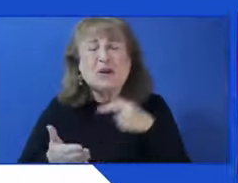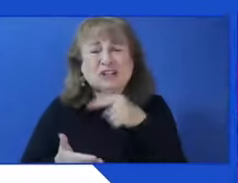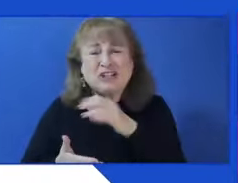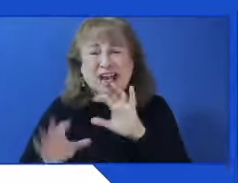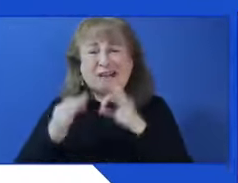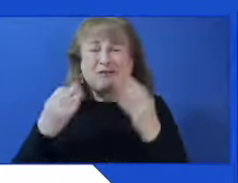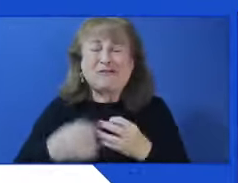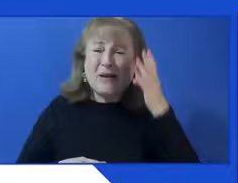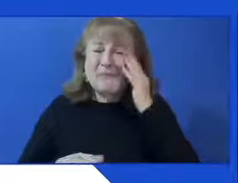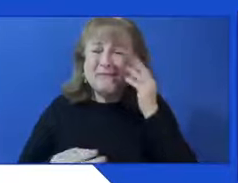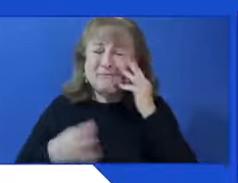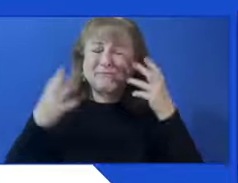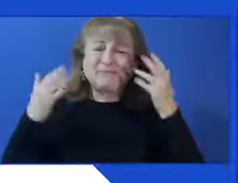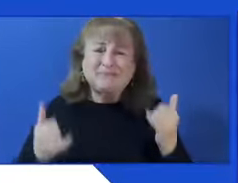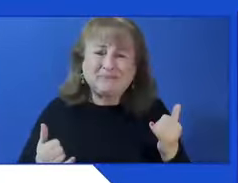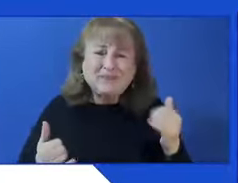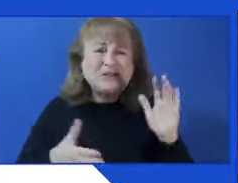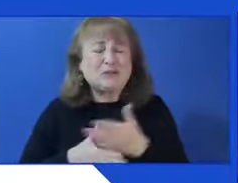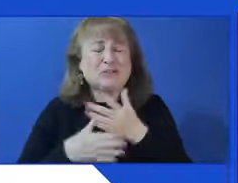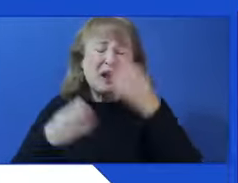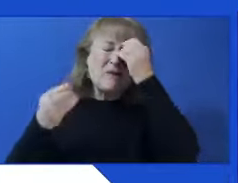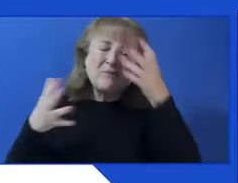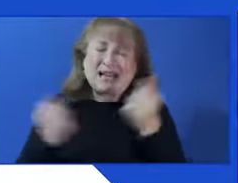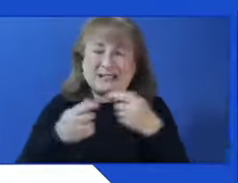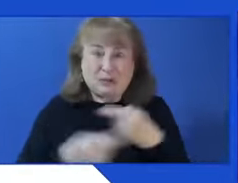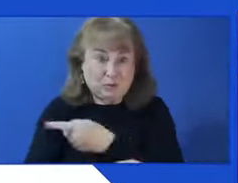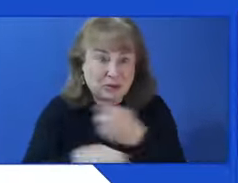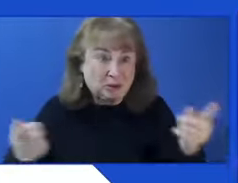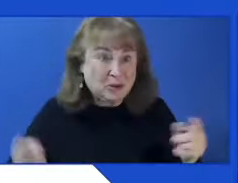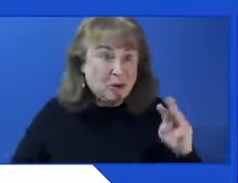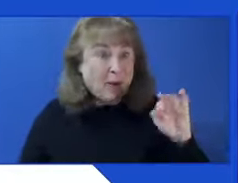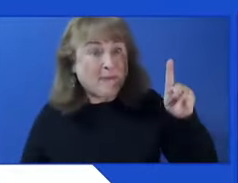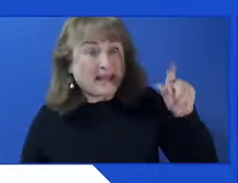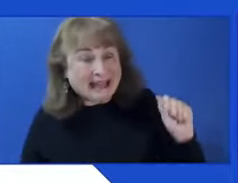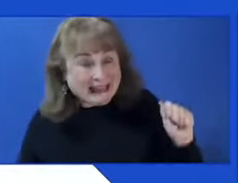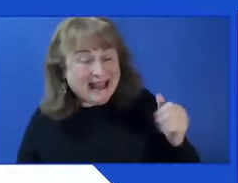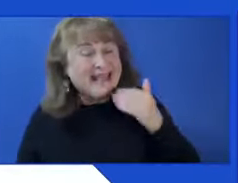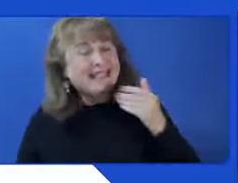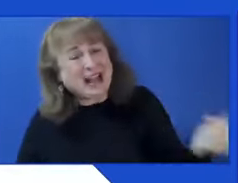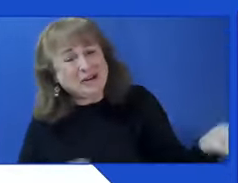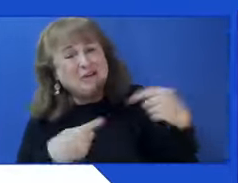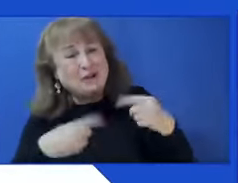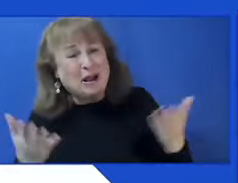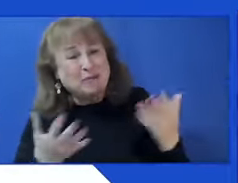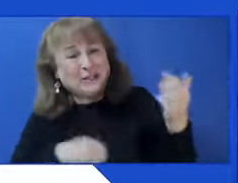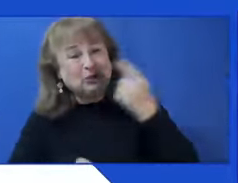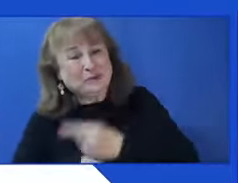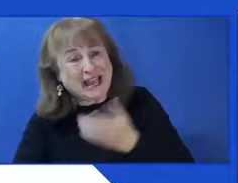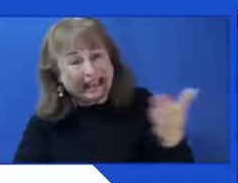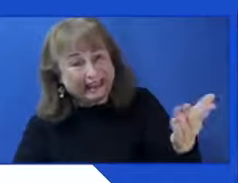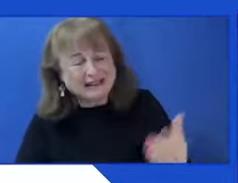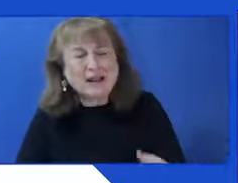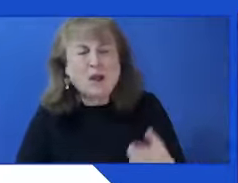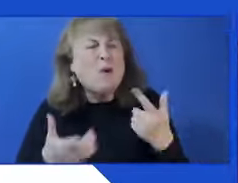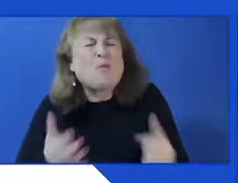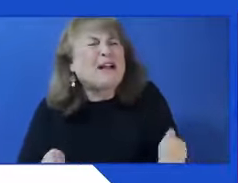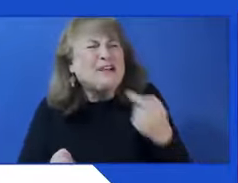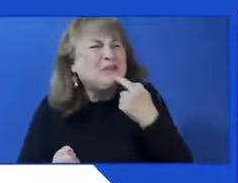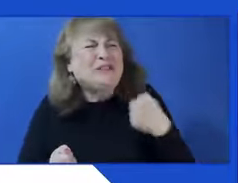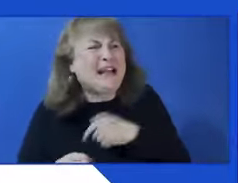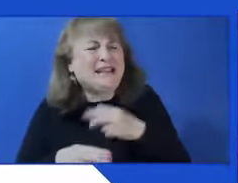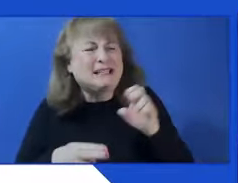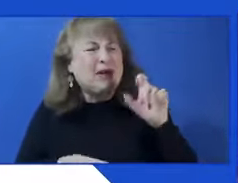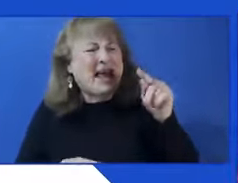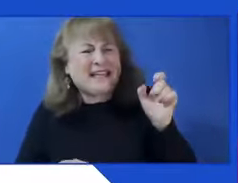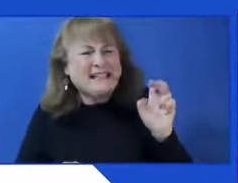going through and share a message with all of you. Mika, thank you for coming today. What can you tell us about Adan? How